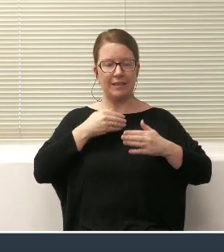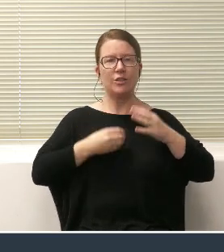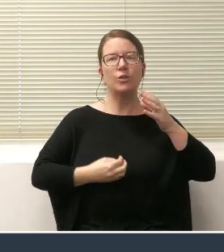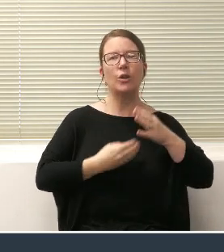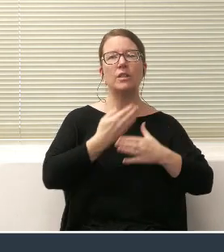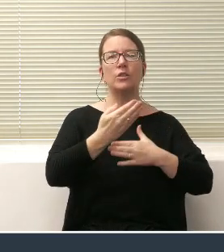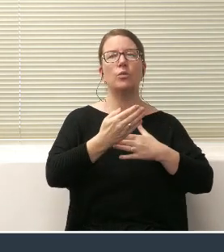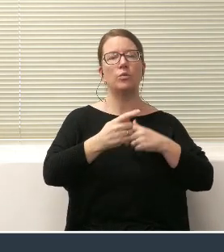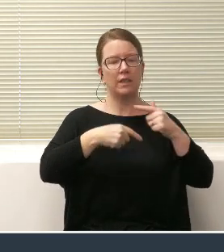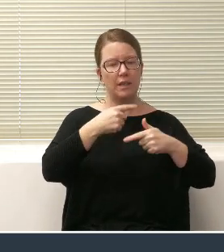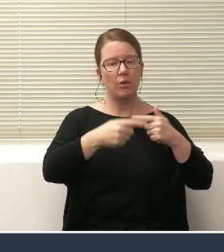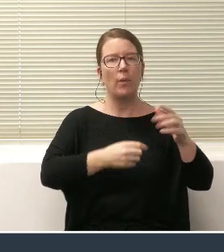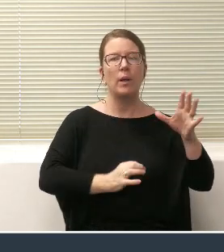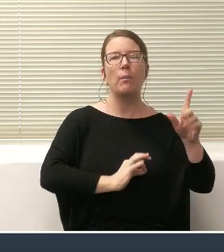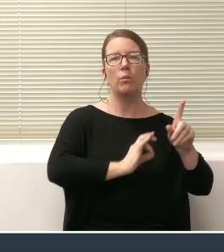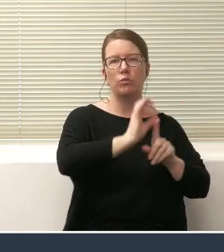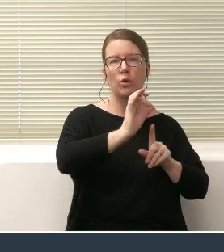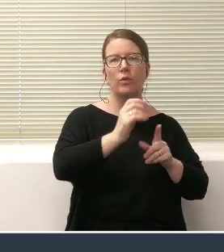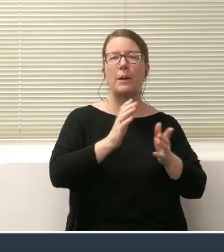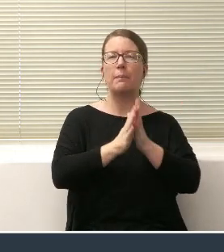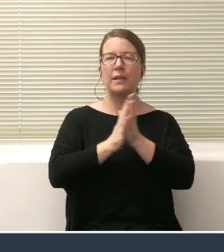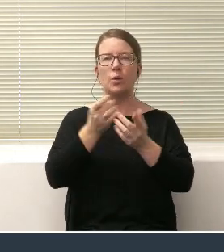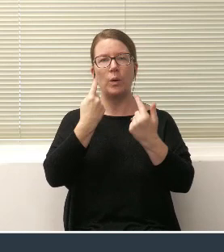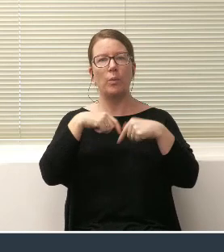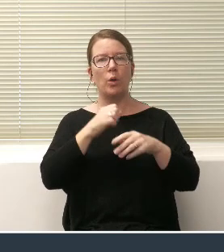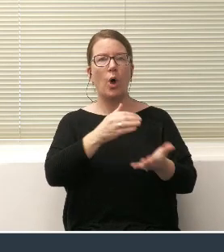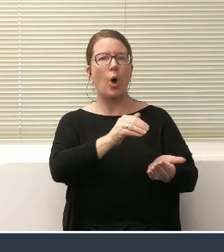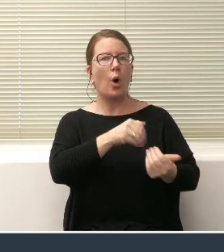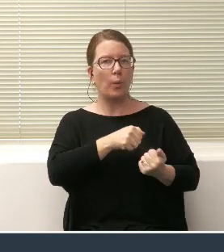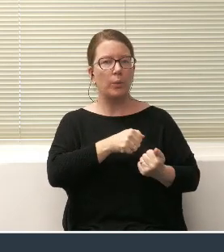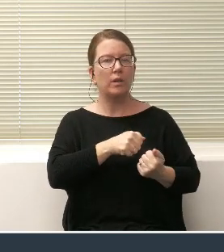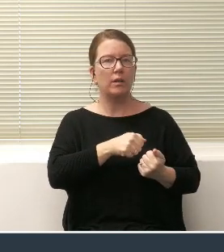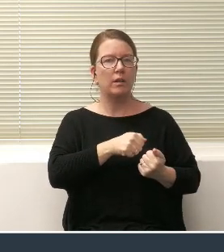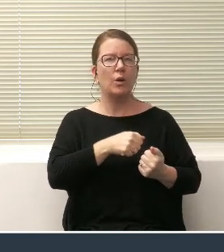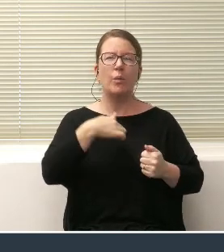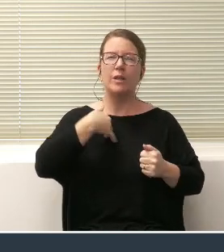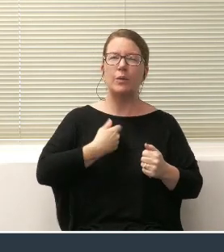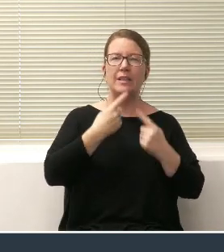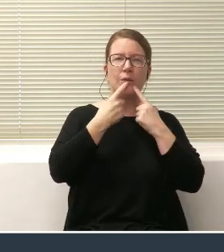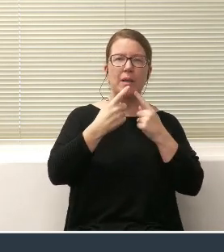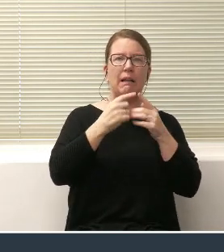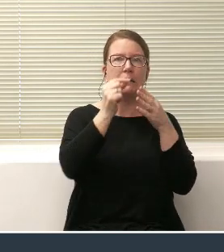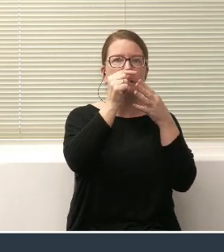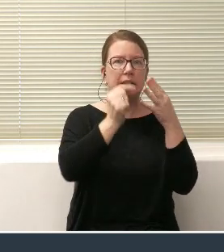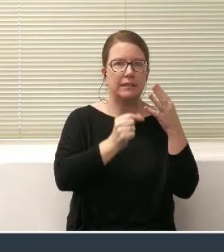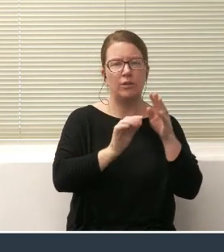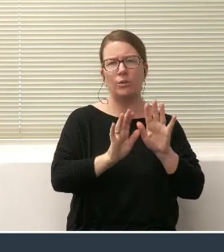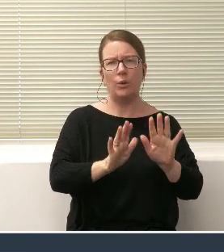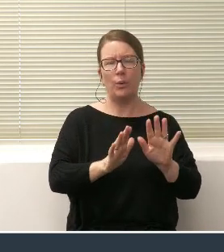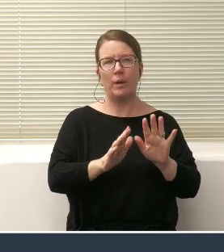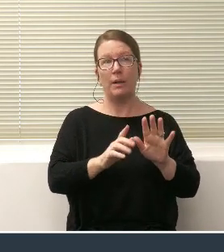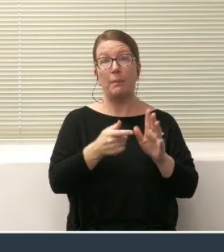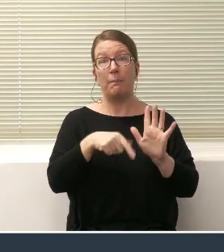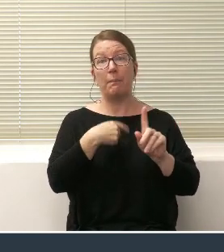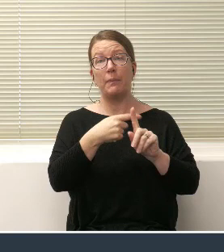improve, which means we're going to continue to own. So I think we don't need to get too explicit, and as we've been advised,